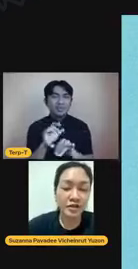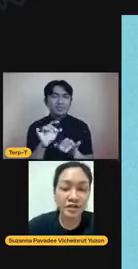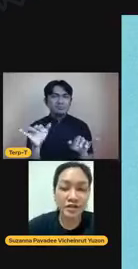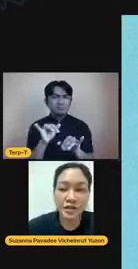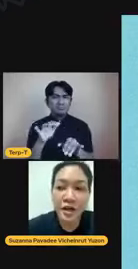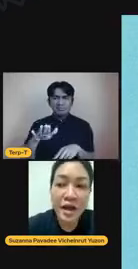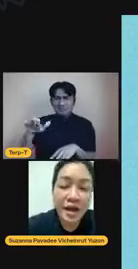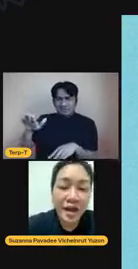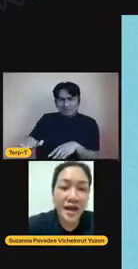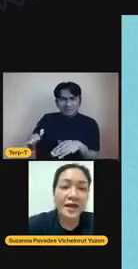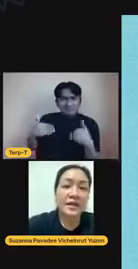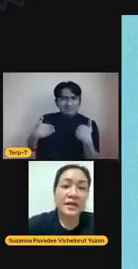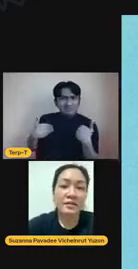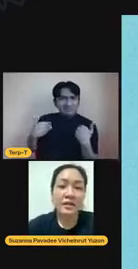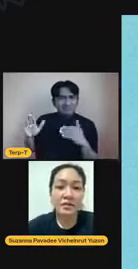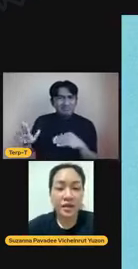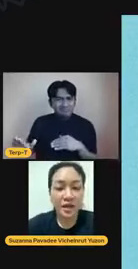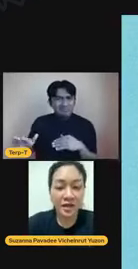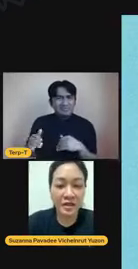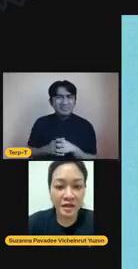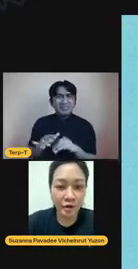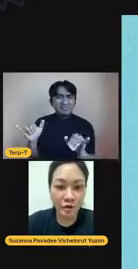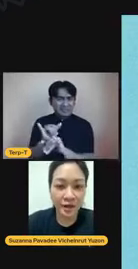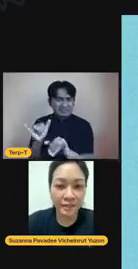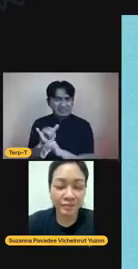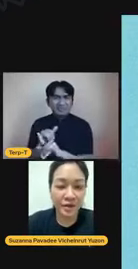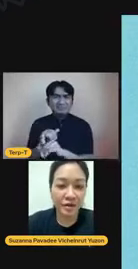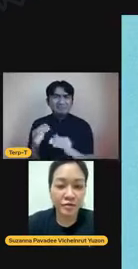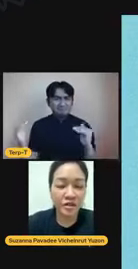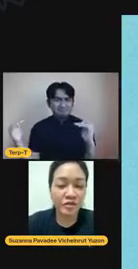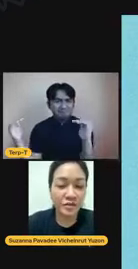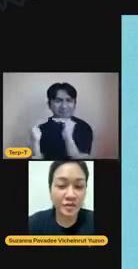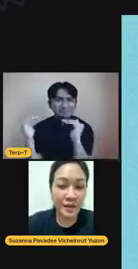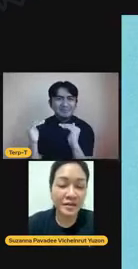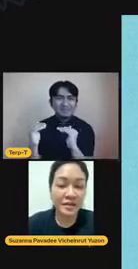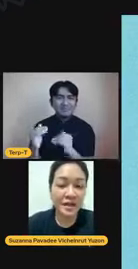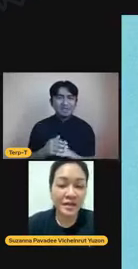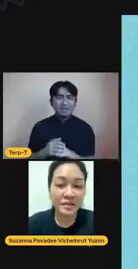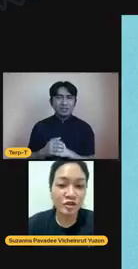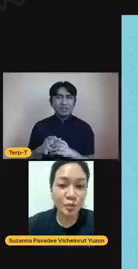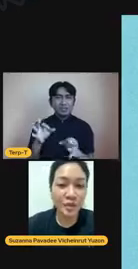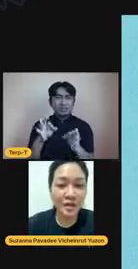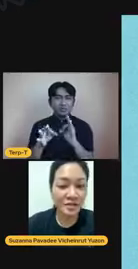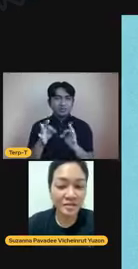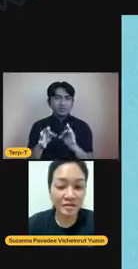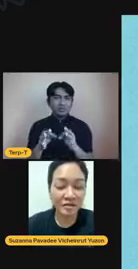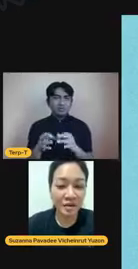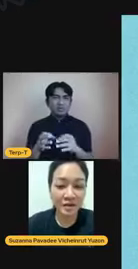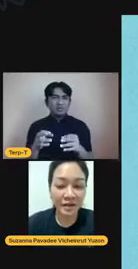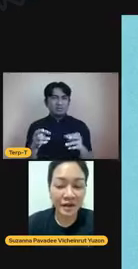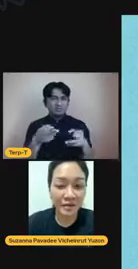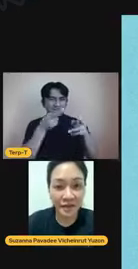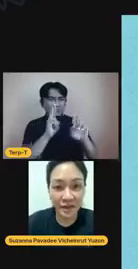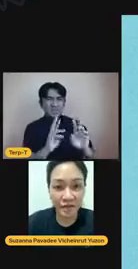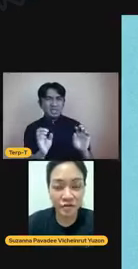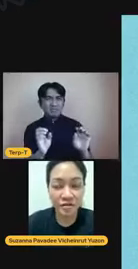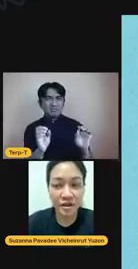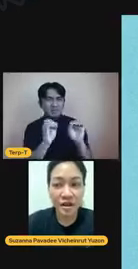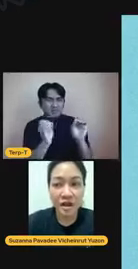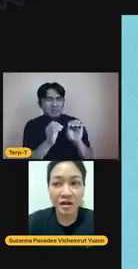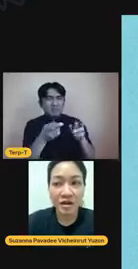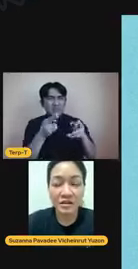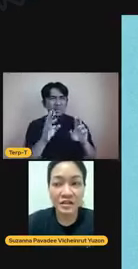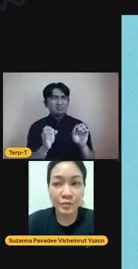her younger sister. And, you know, they know that disrespect and disobedience are not allowed in the